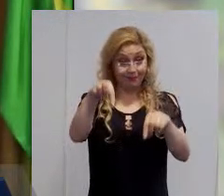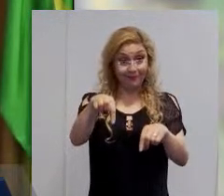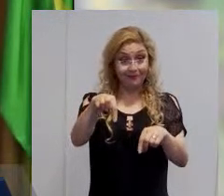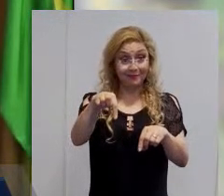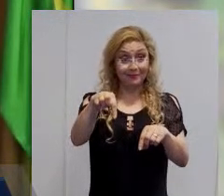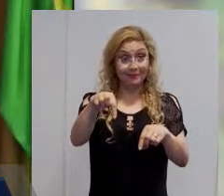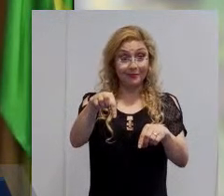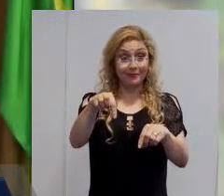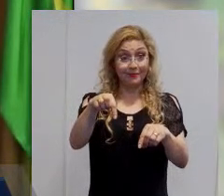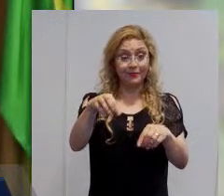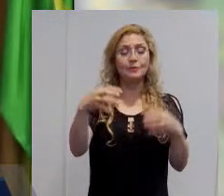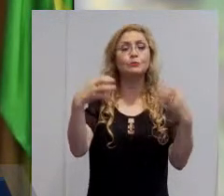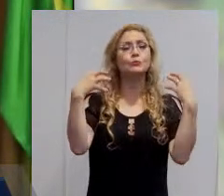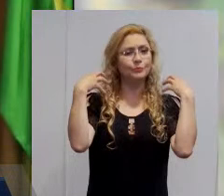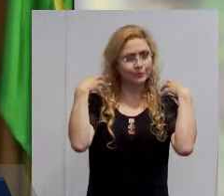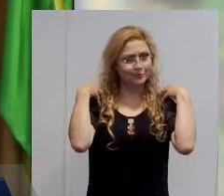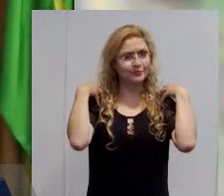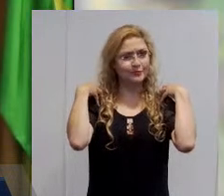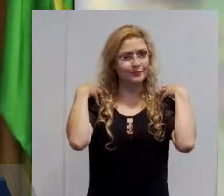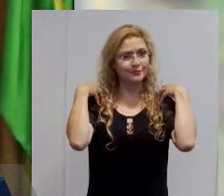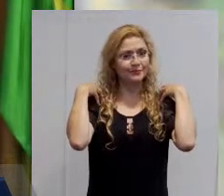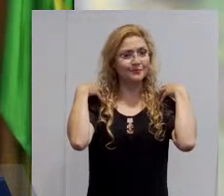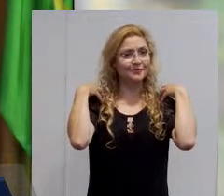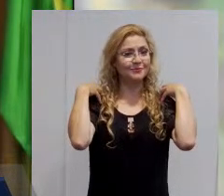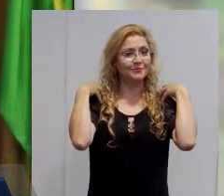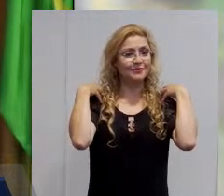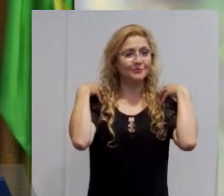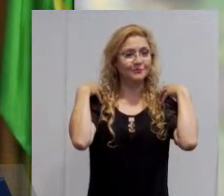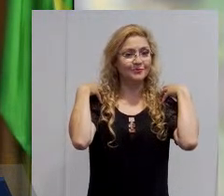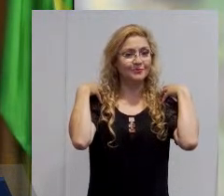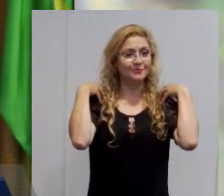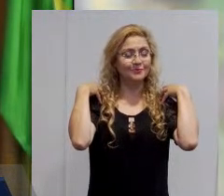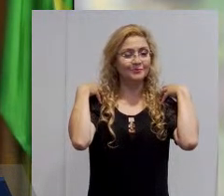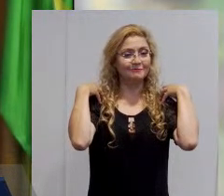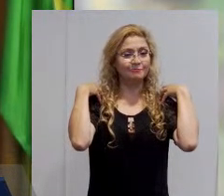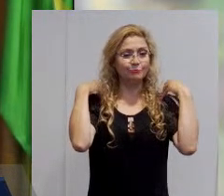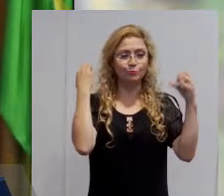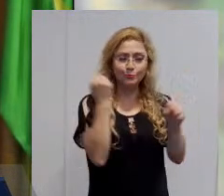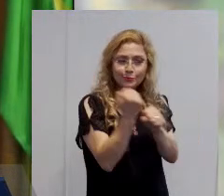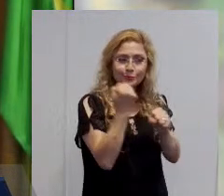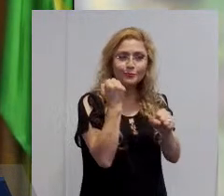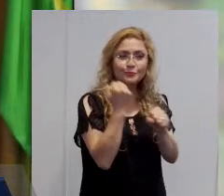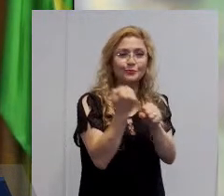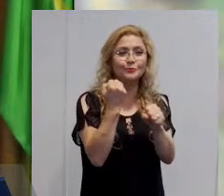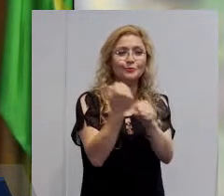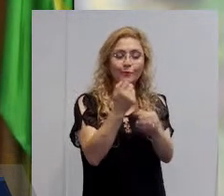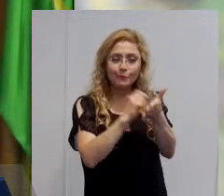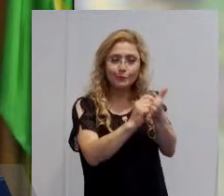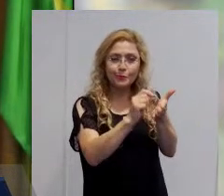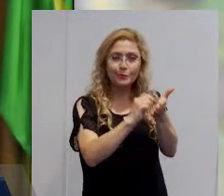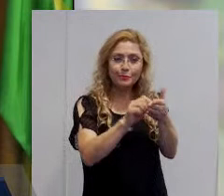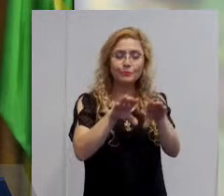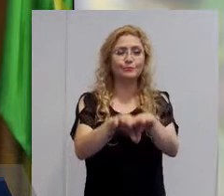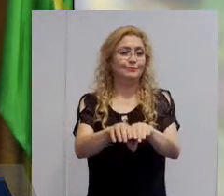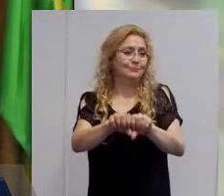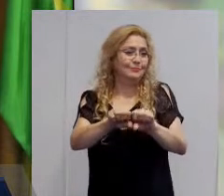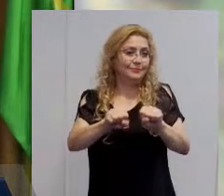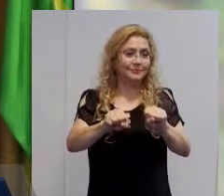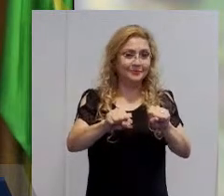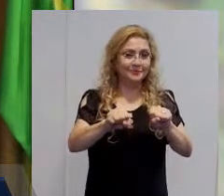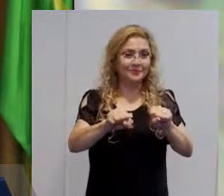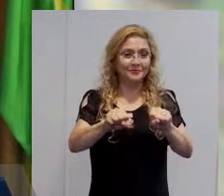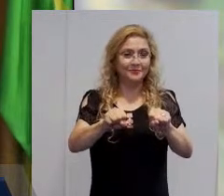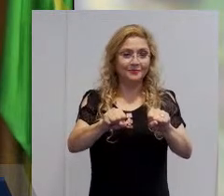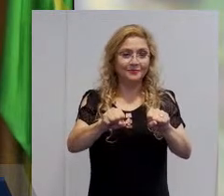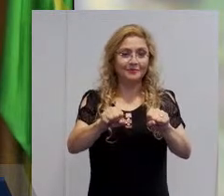Distinguished ministers and others present here today, you have a great deal of responsibility and plethora of tasks